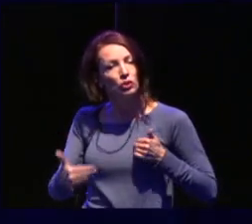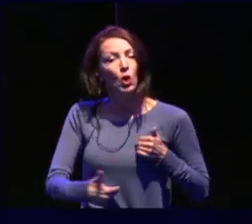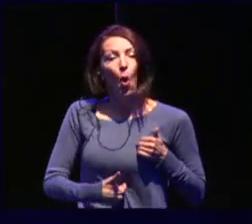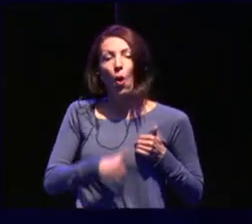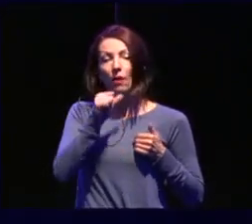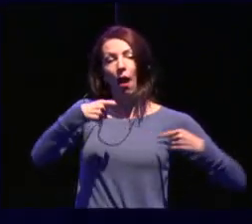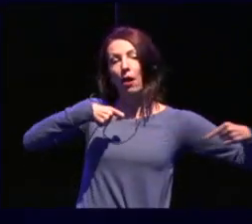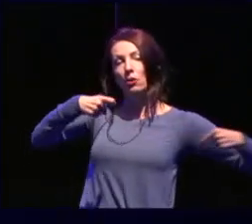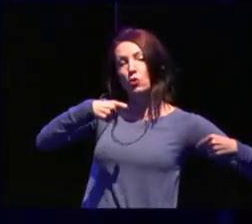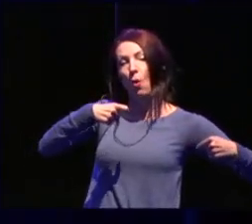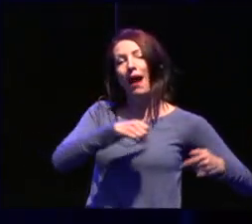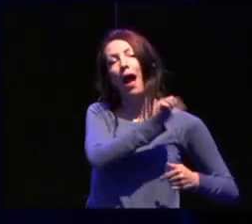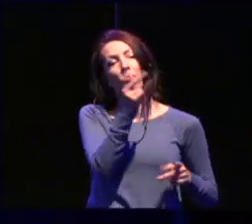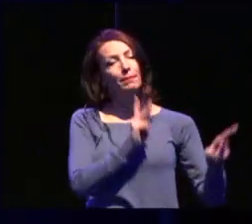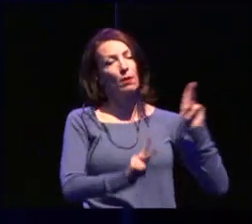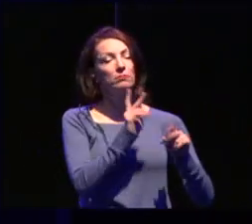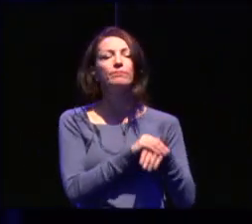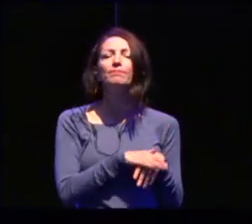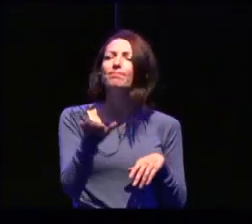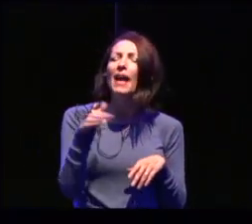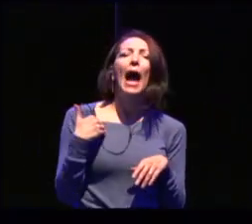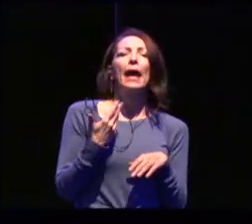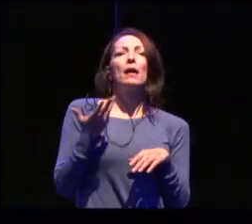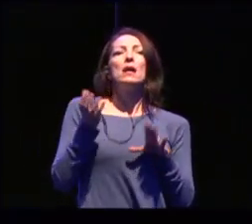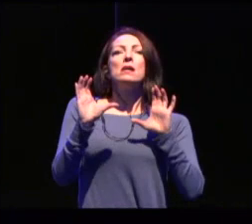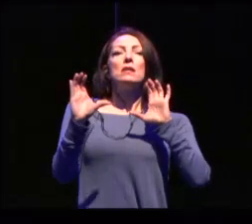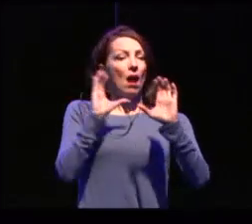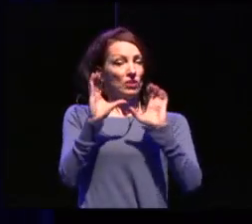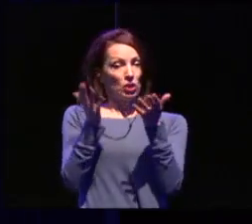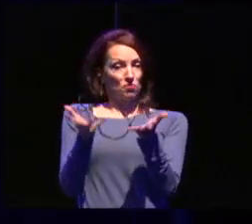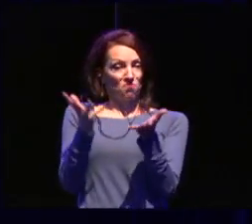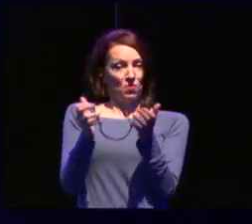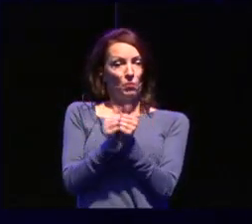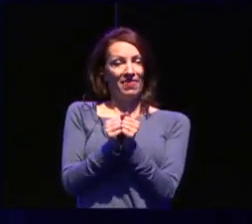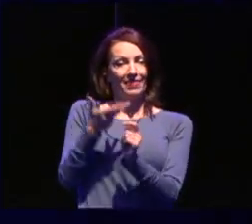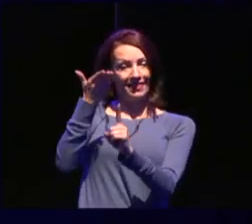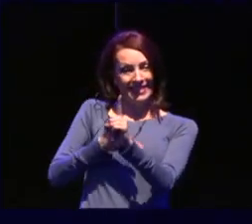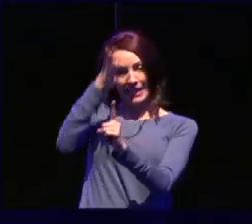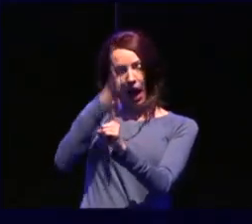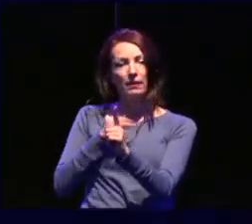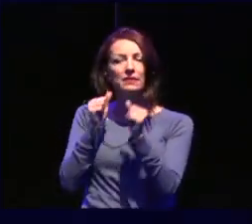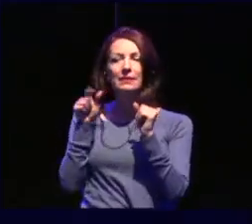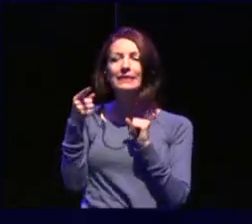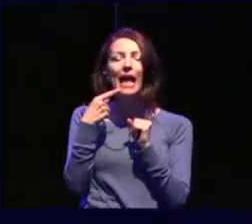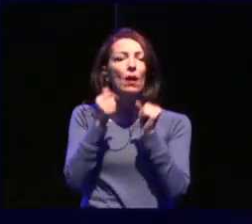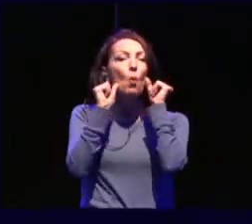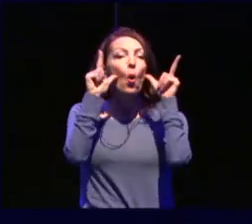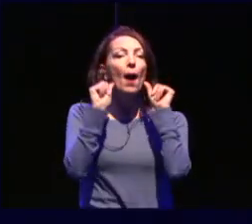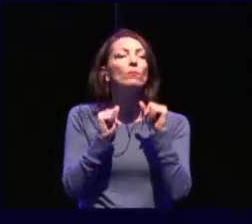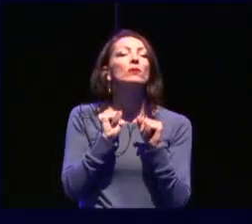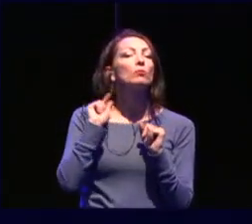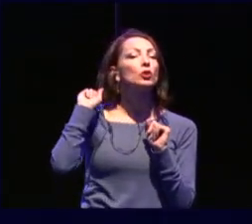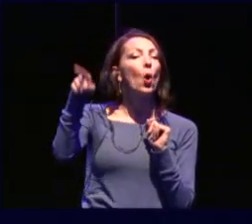I was sharing earlier, I was having a conversation with a gentleman who said he woke up when he was being deployed to as